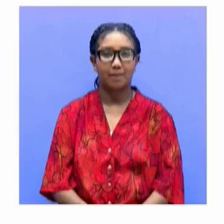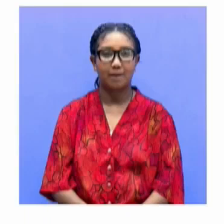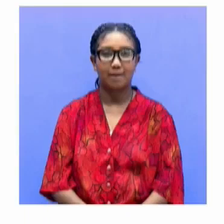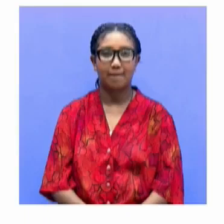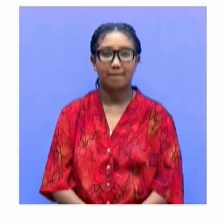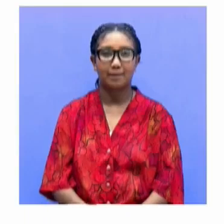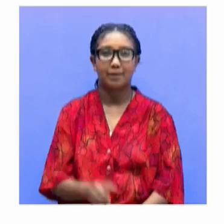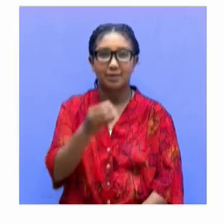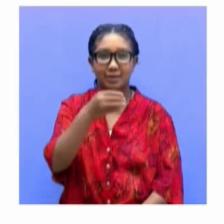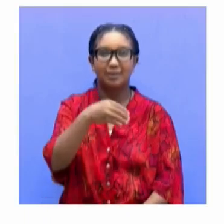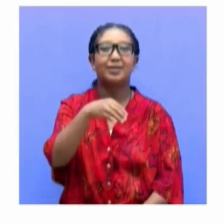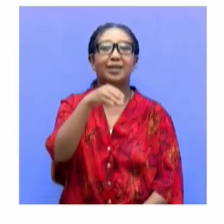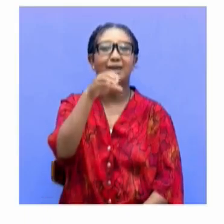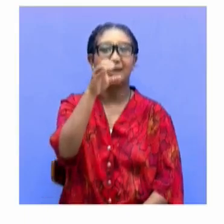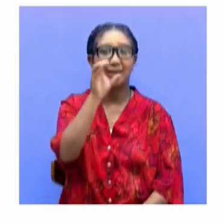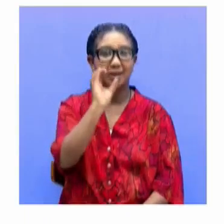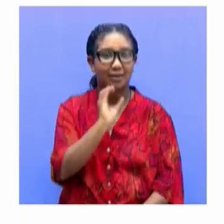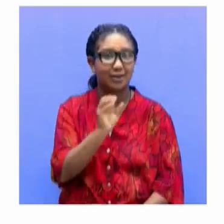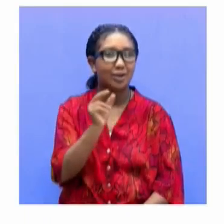drink coffee,